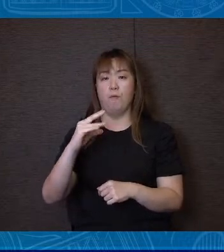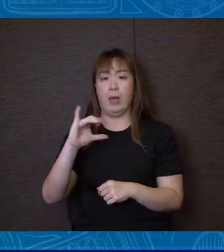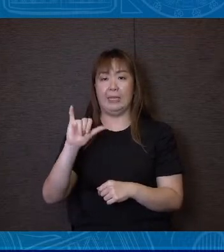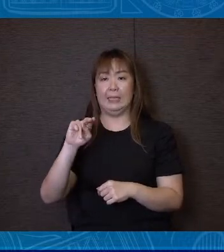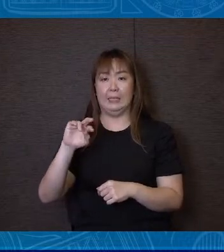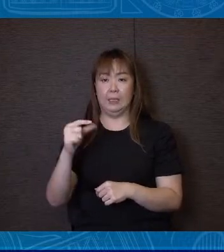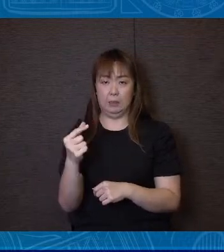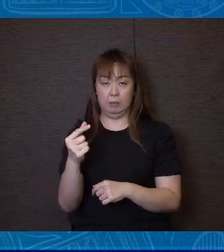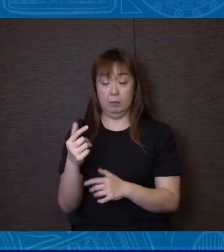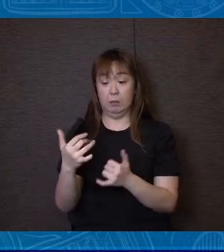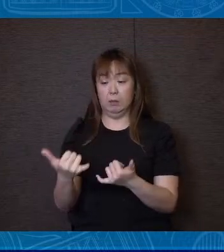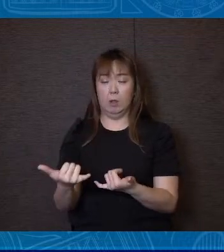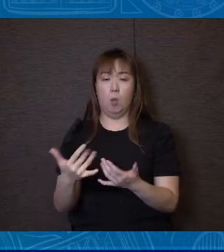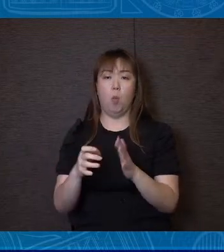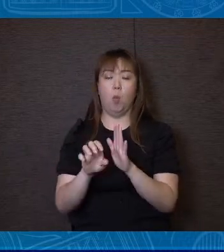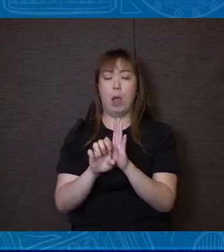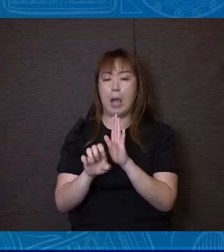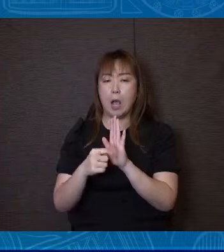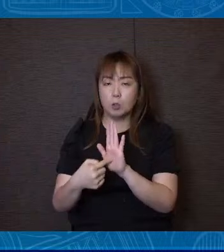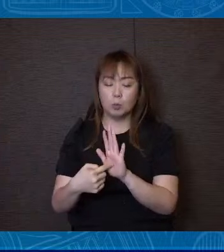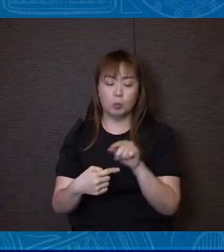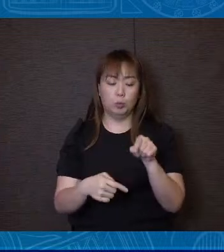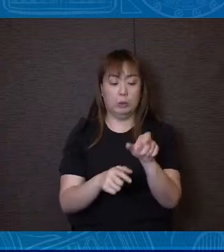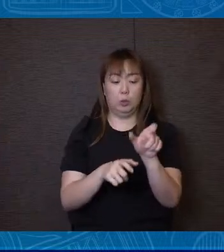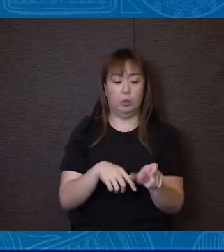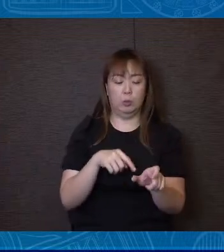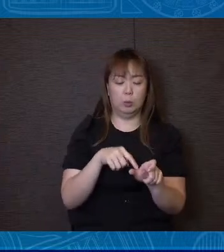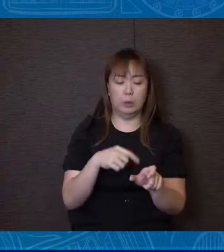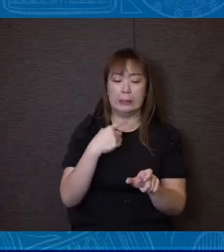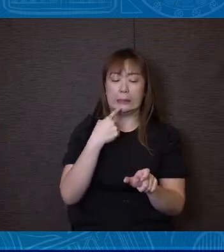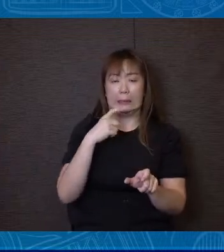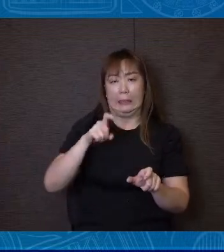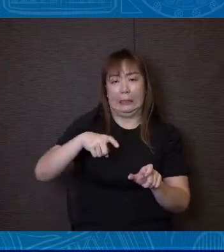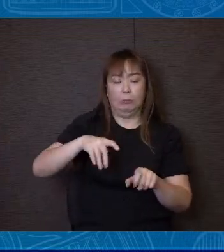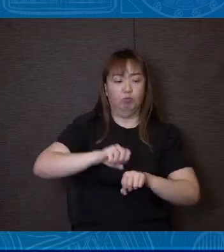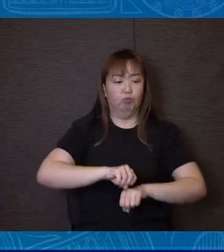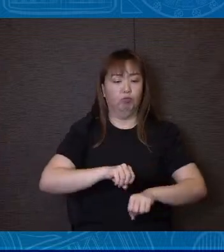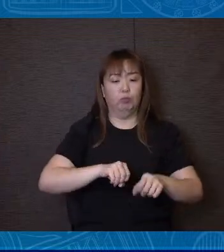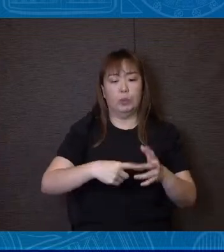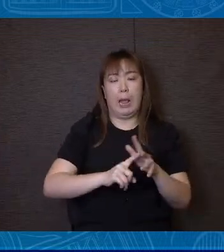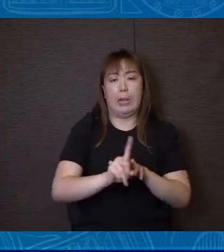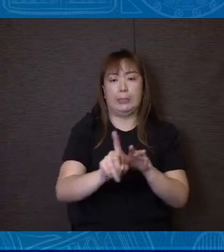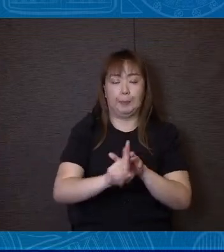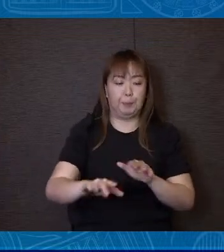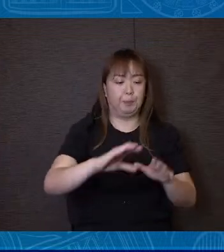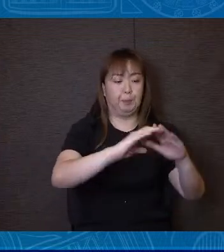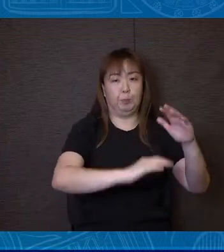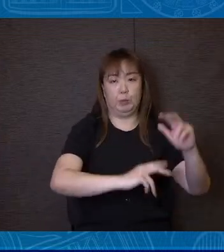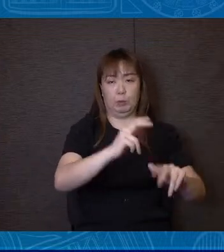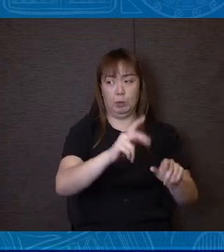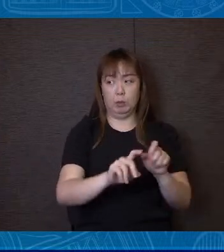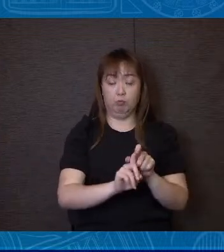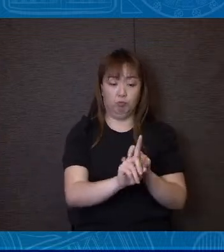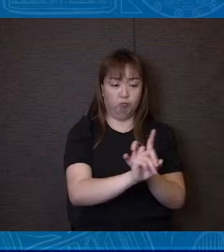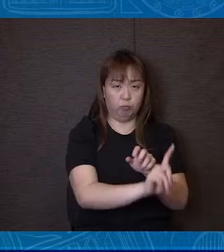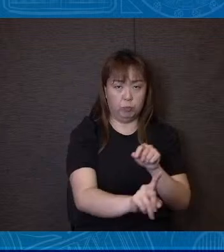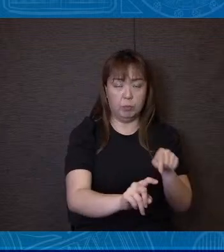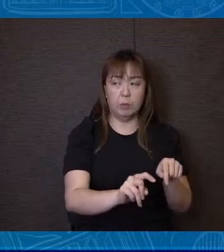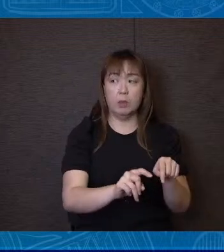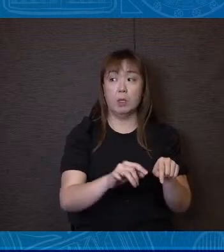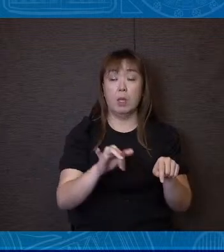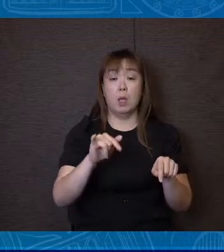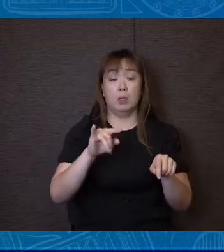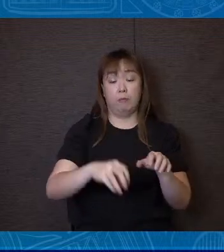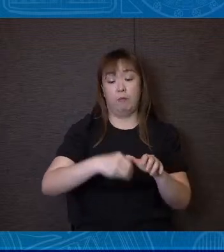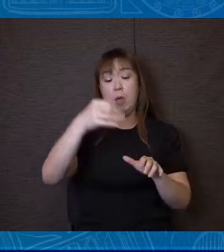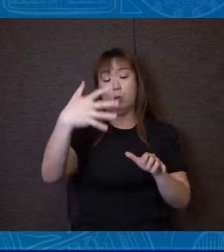someone that at the moment, say the evacuation area is just this building, APMCDR, or PICC that we're in, let's say you were outside